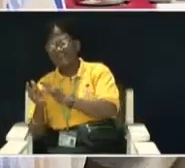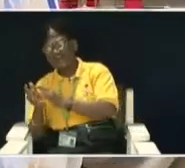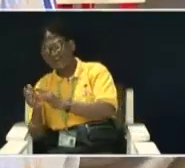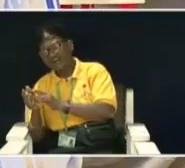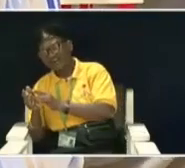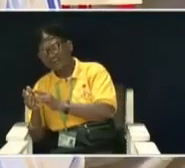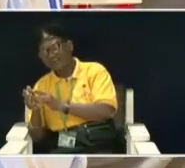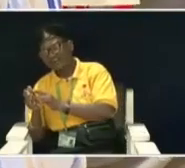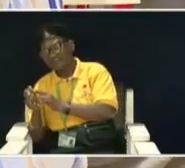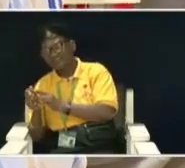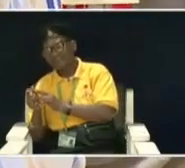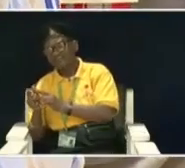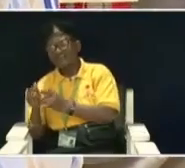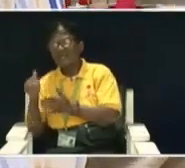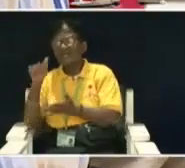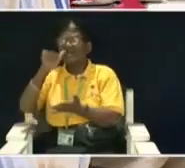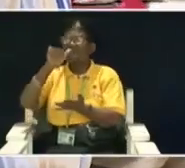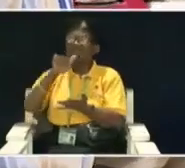Jesus.